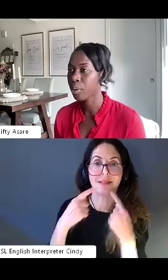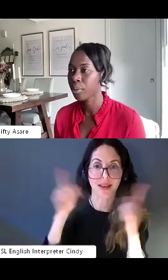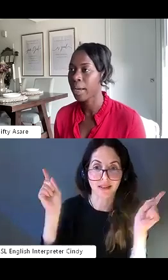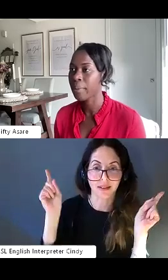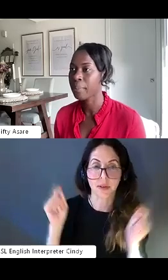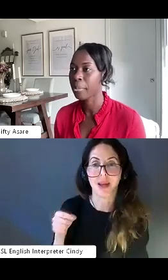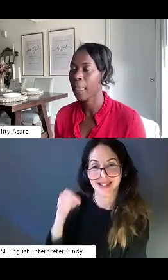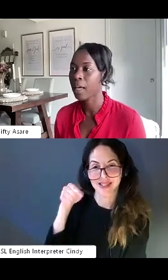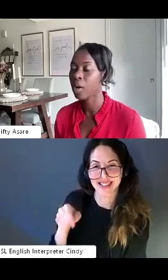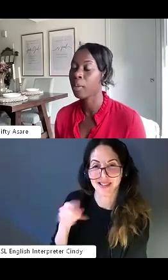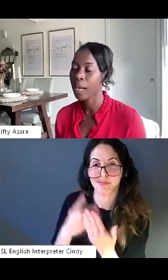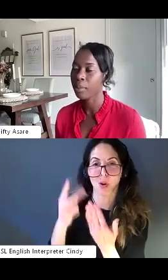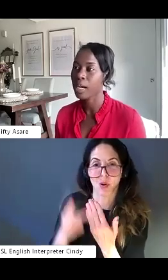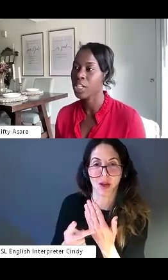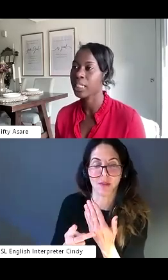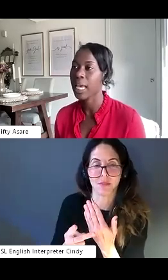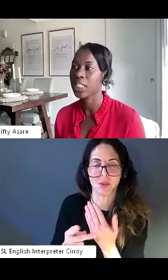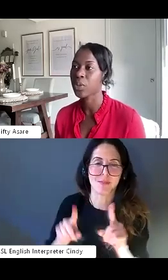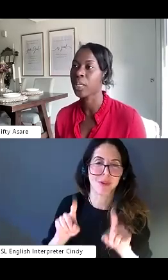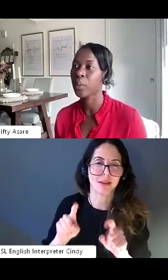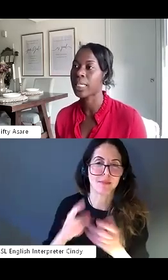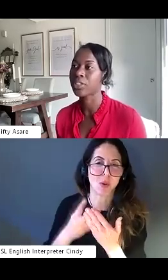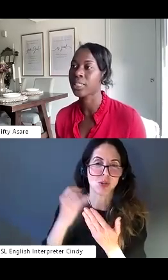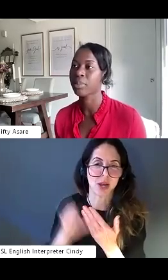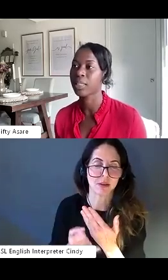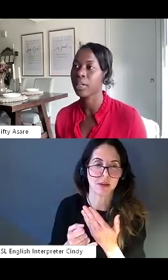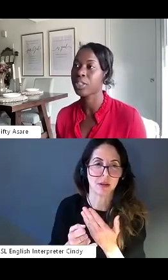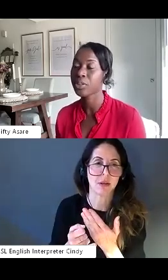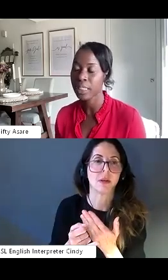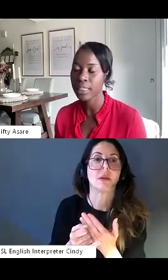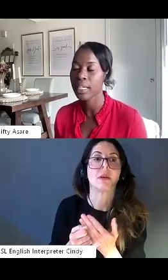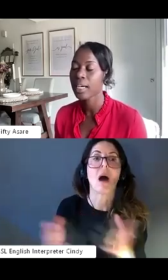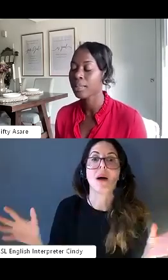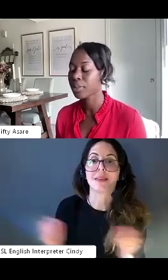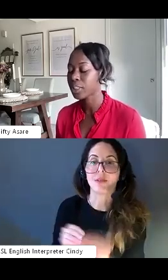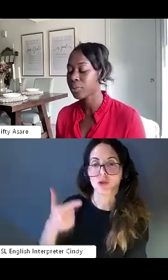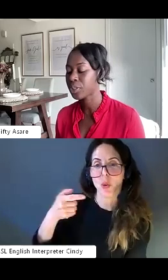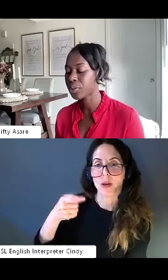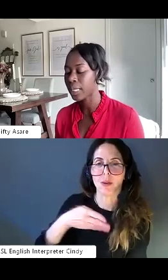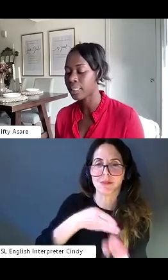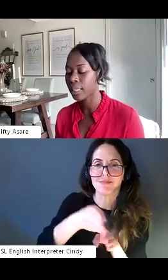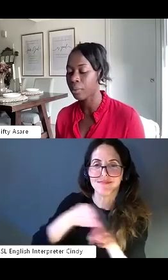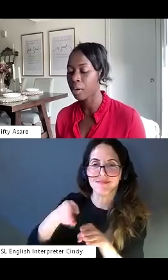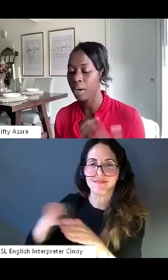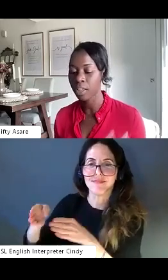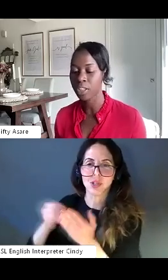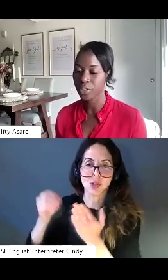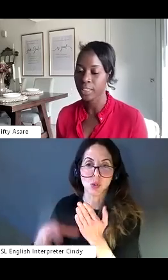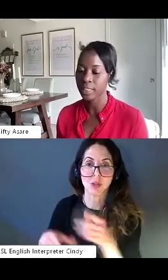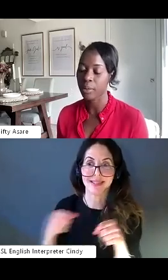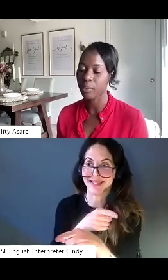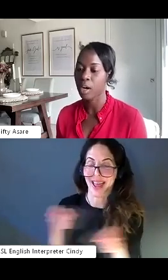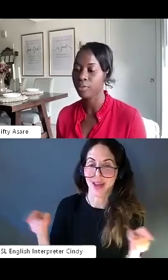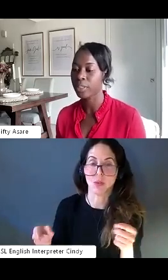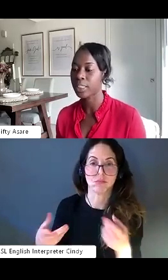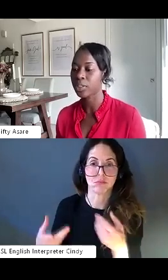particular program or pilot project had 21 interdisciplinary students. So these were students that were part of the